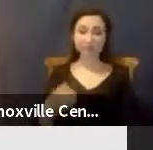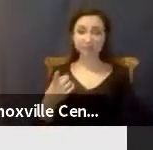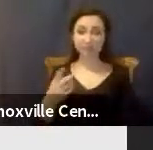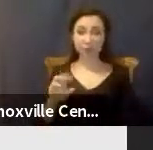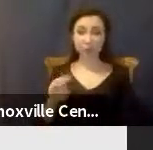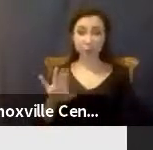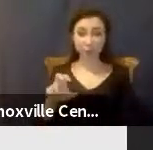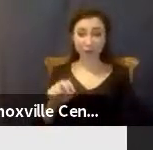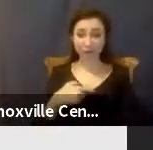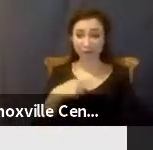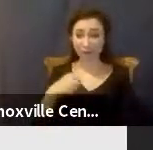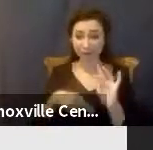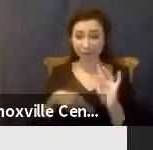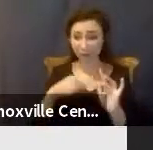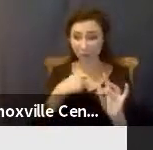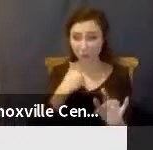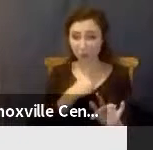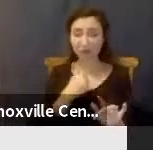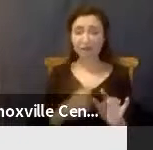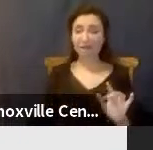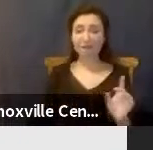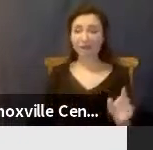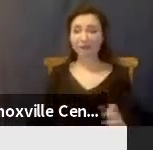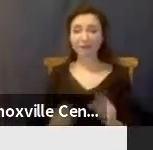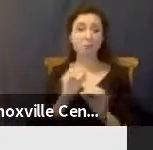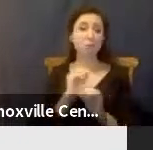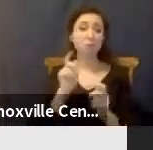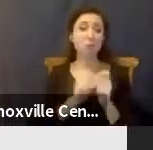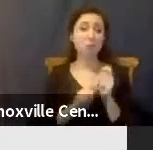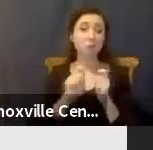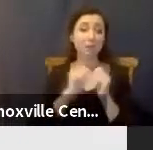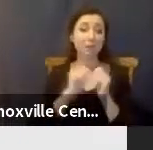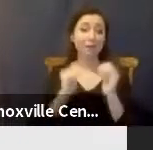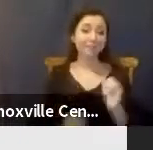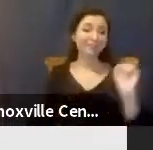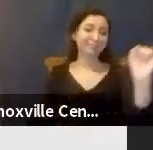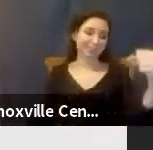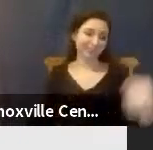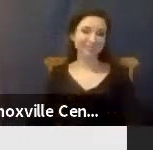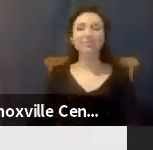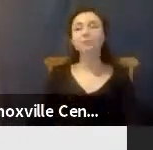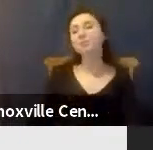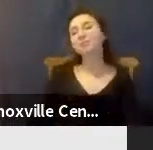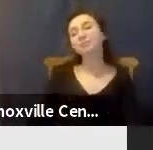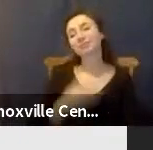you again. I'm so sorry. There's no specific order. It's a yes. Thanks.